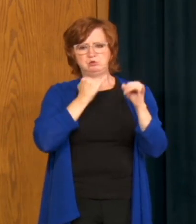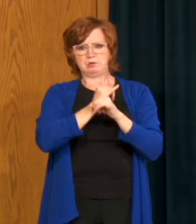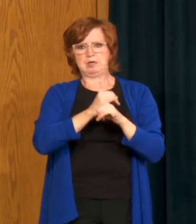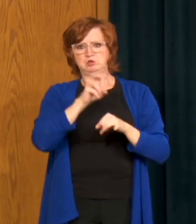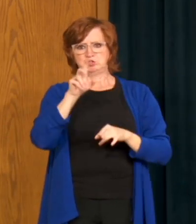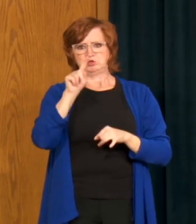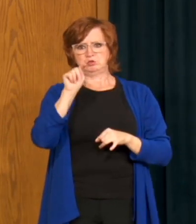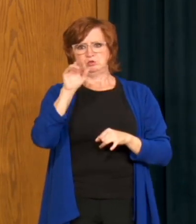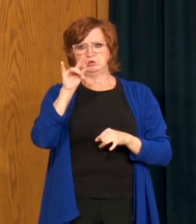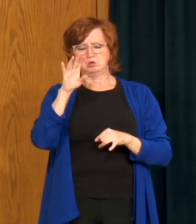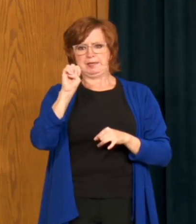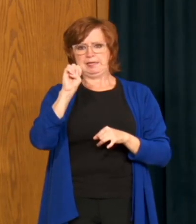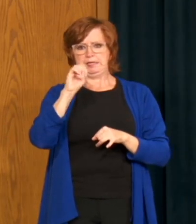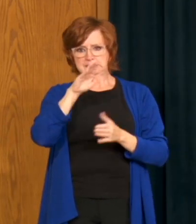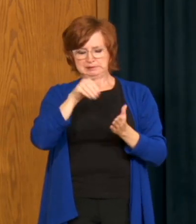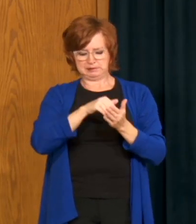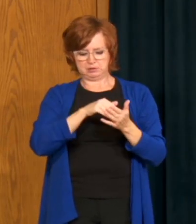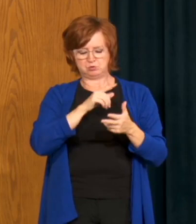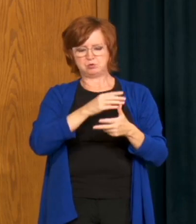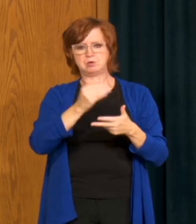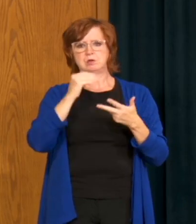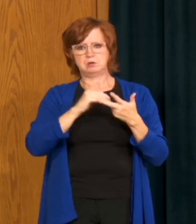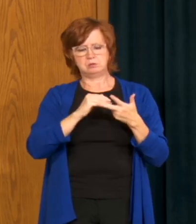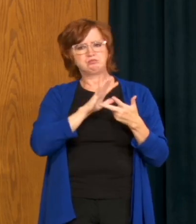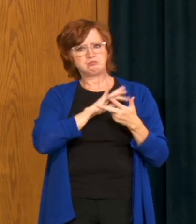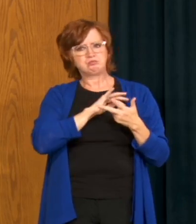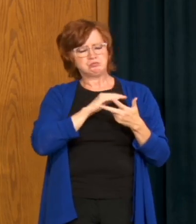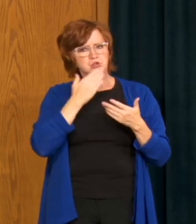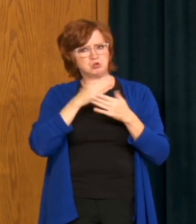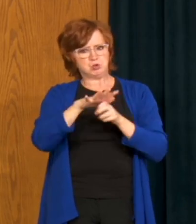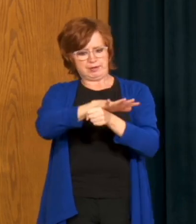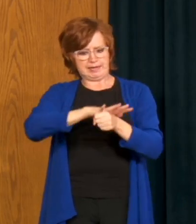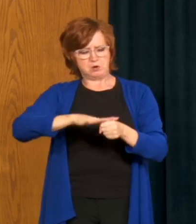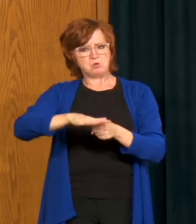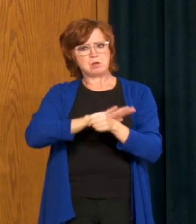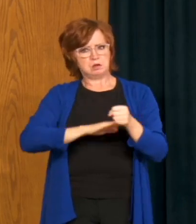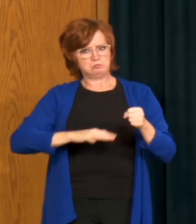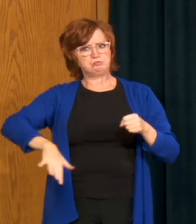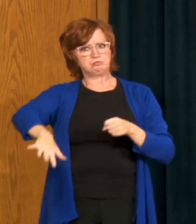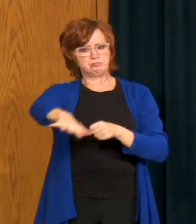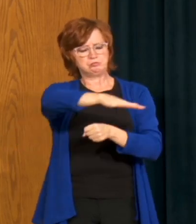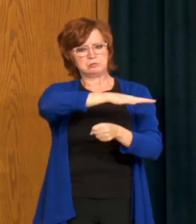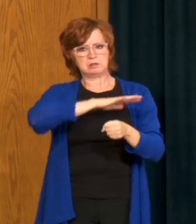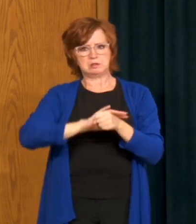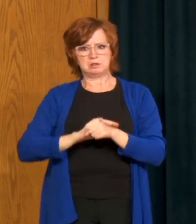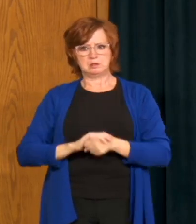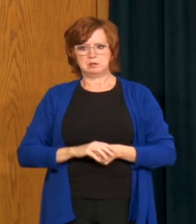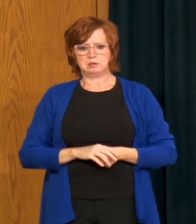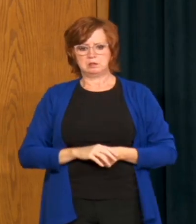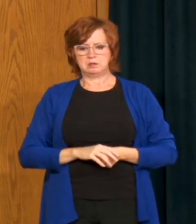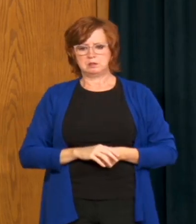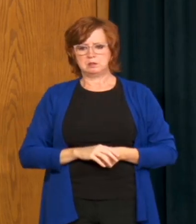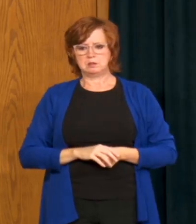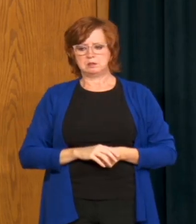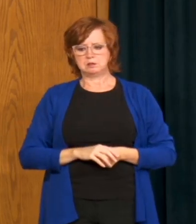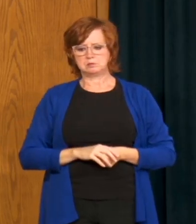would be a little bit more of a concern in the case of Saskatchewan's bid, where we don't have quite the international flight